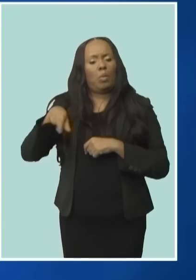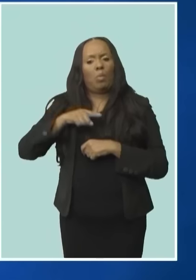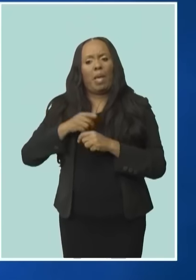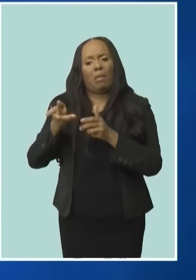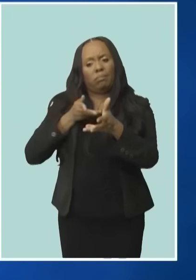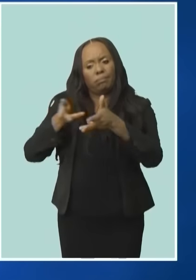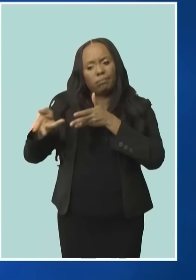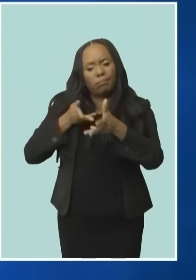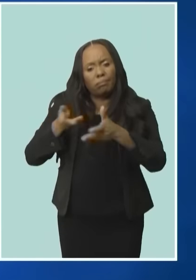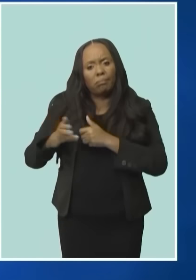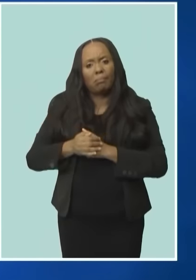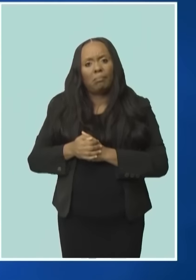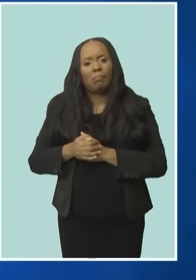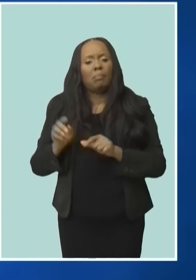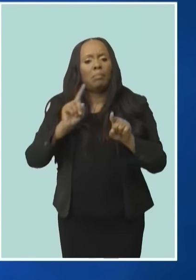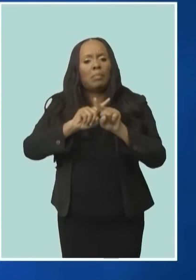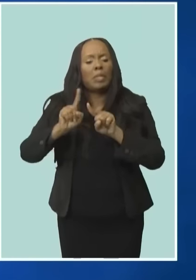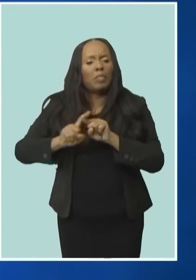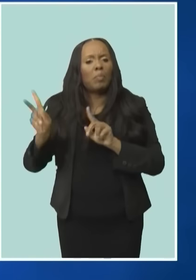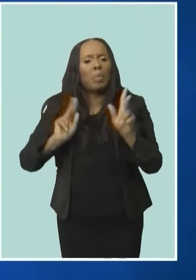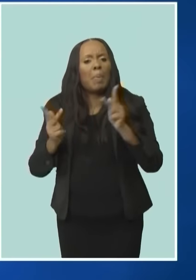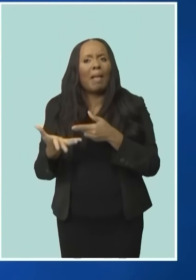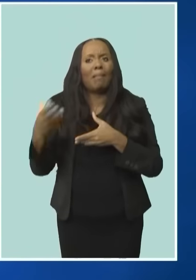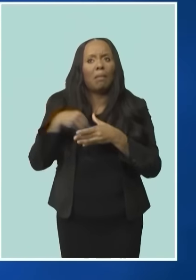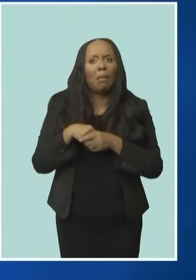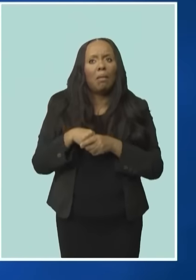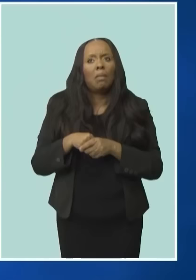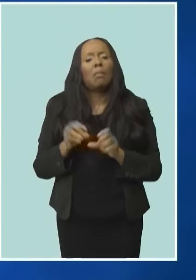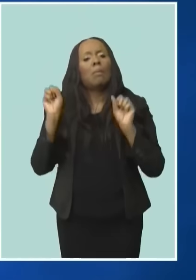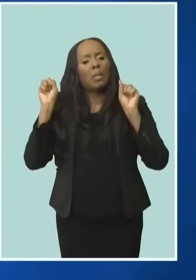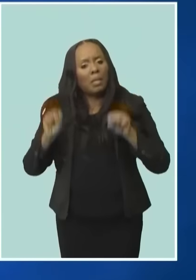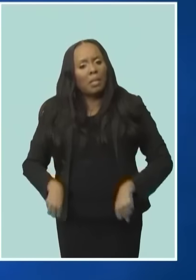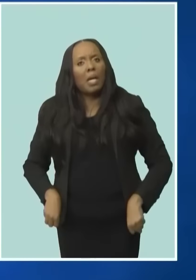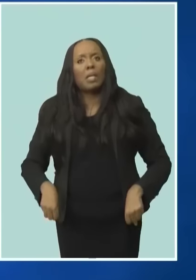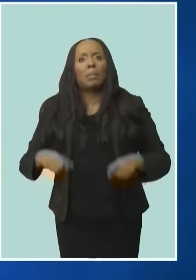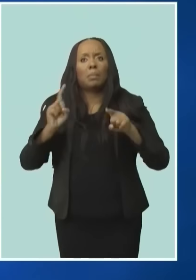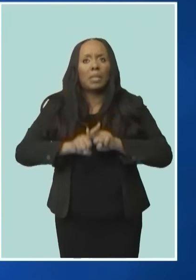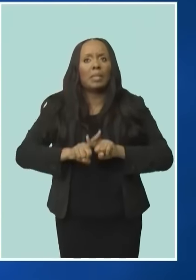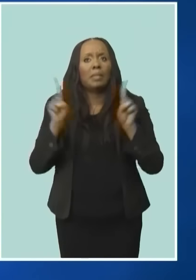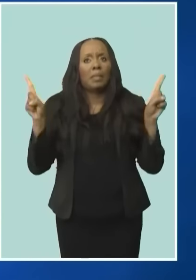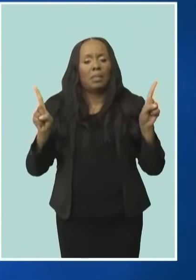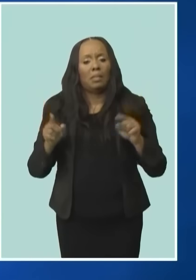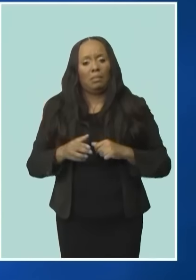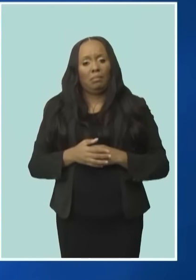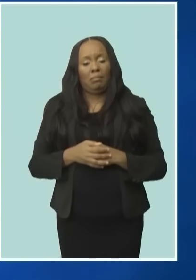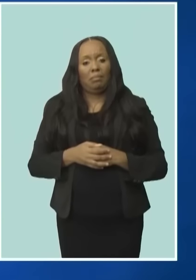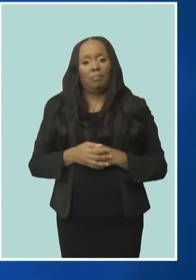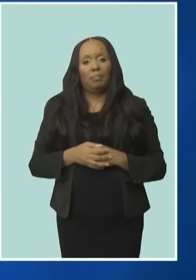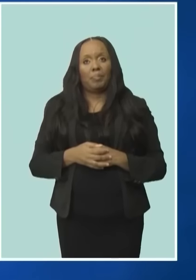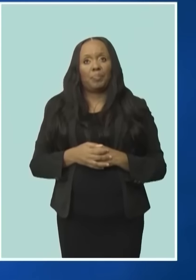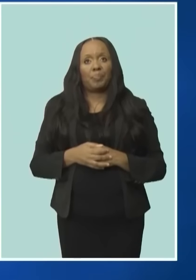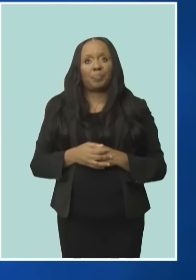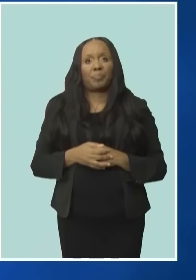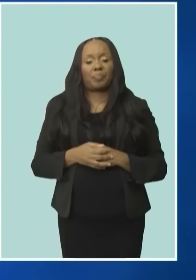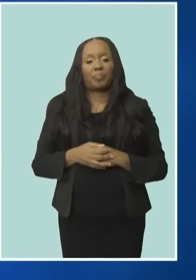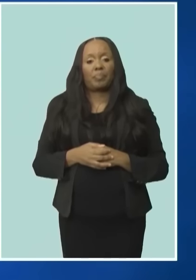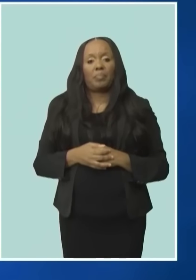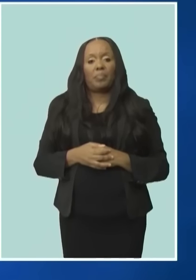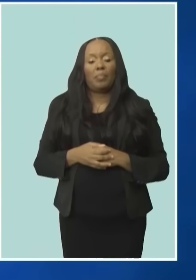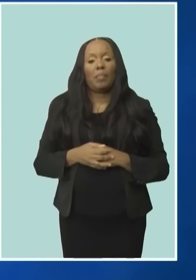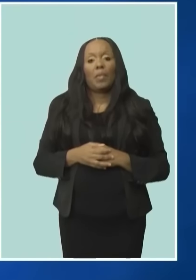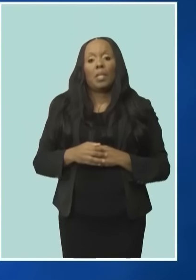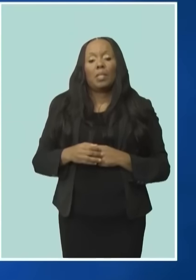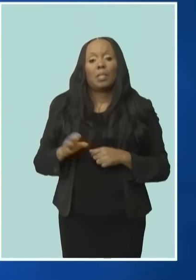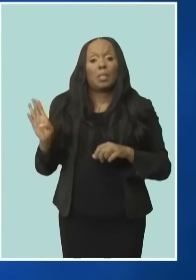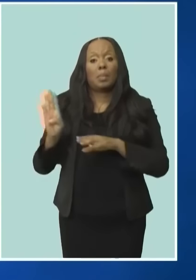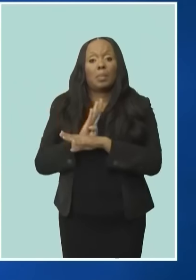collaborations, everyone can make a difference. Assistant General Manager of Cargo BGI, Michelle